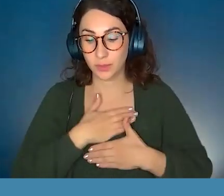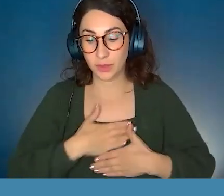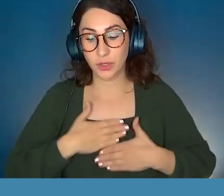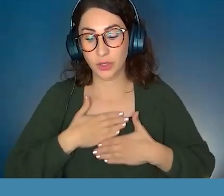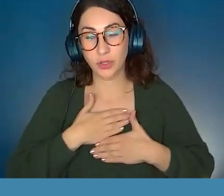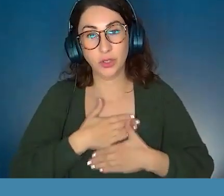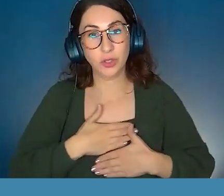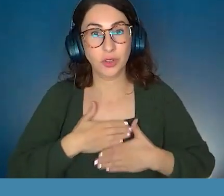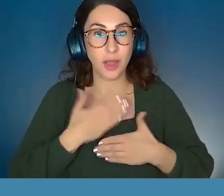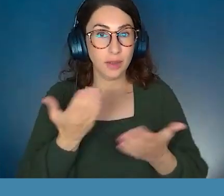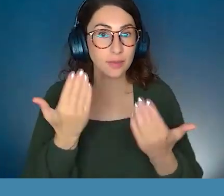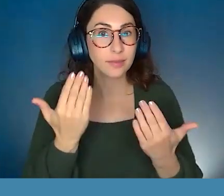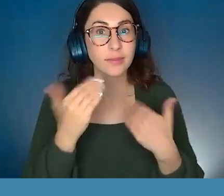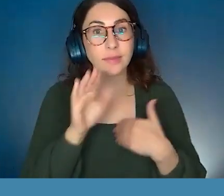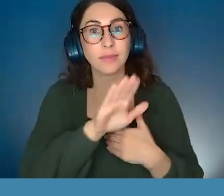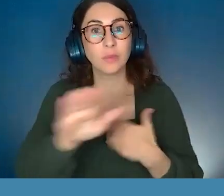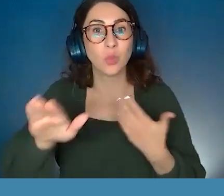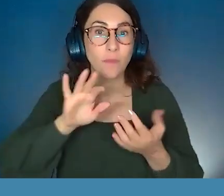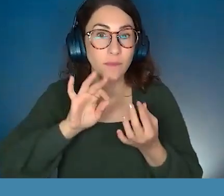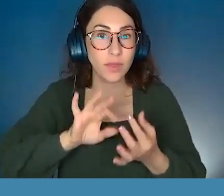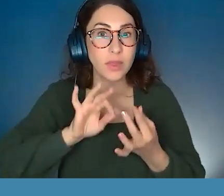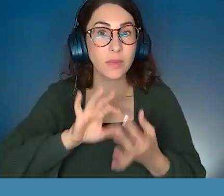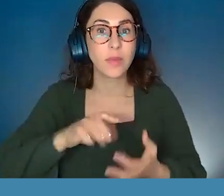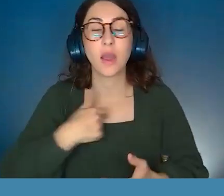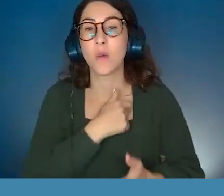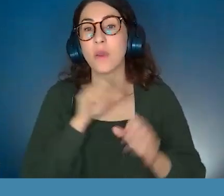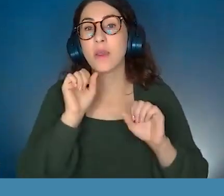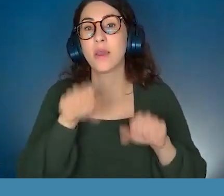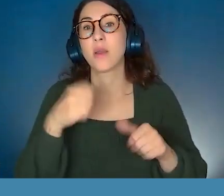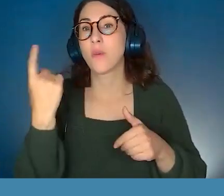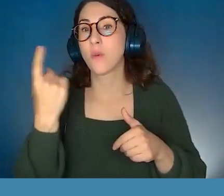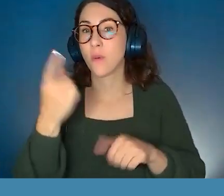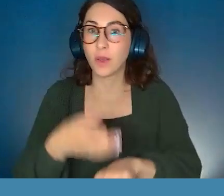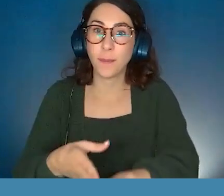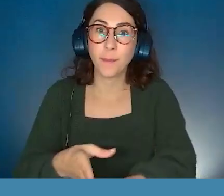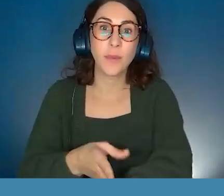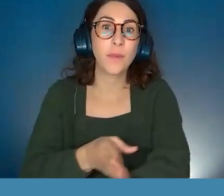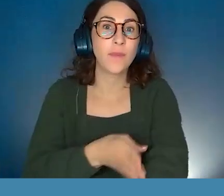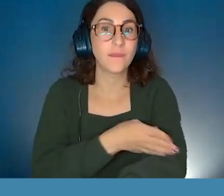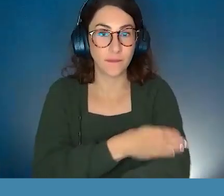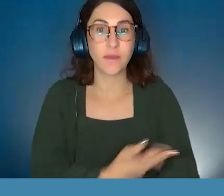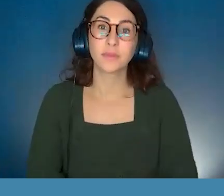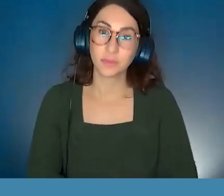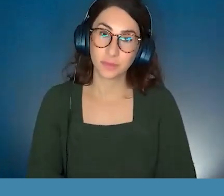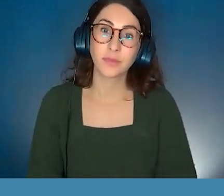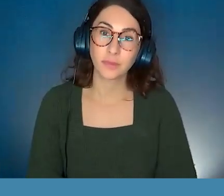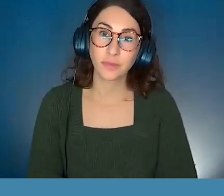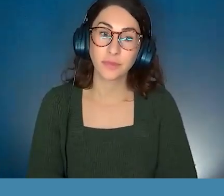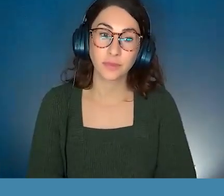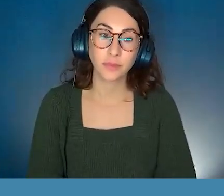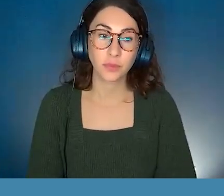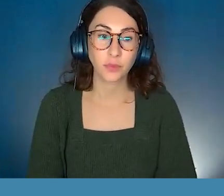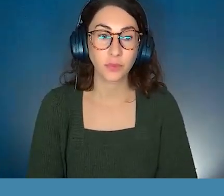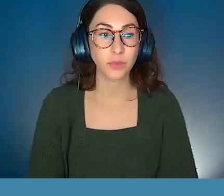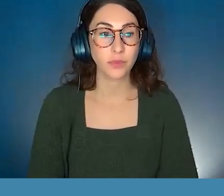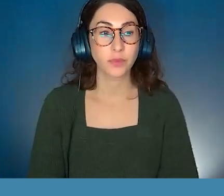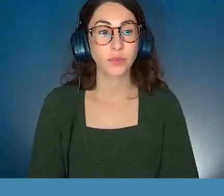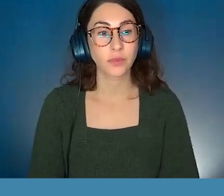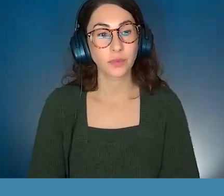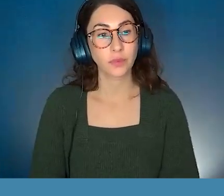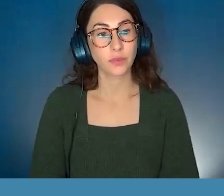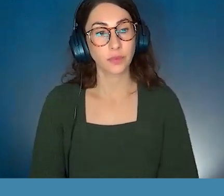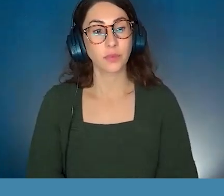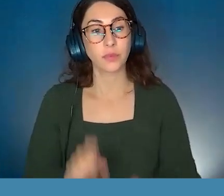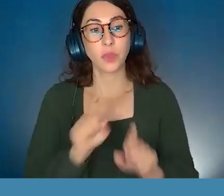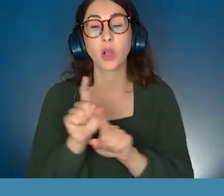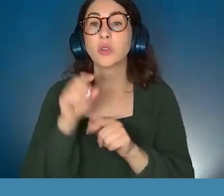minutes to give us feedback so that we can continue to improve the programs that we offer. There is also a link to the survey